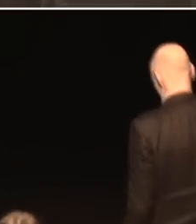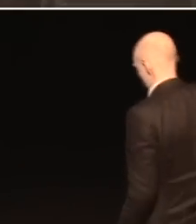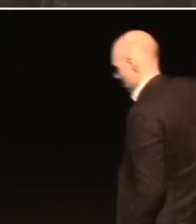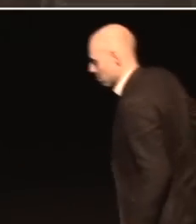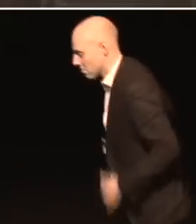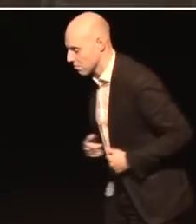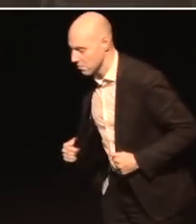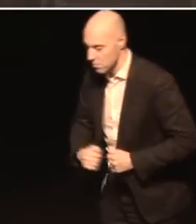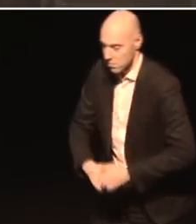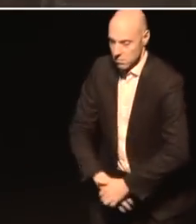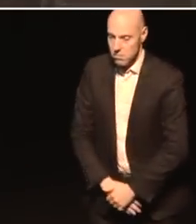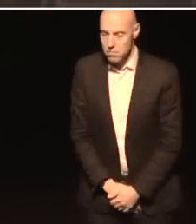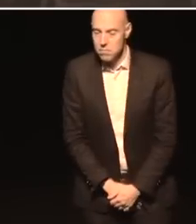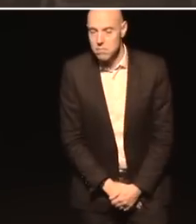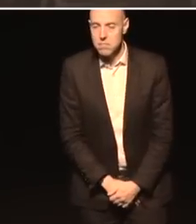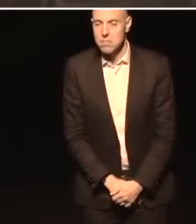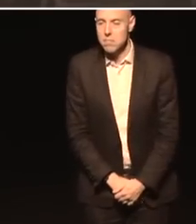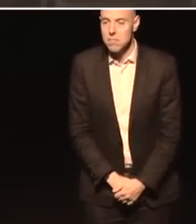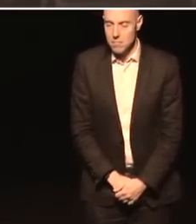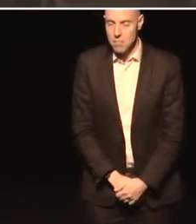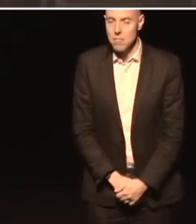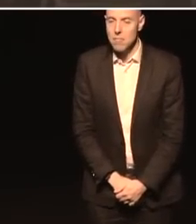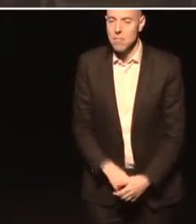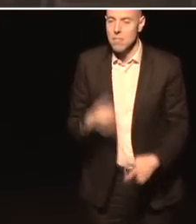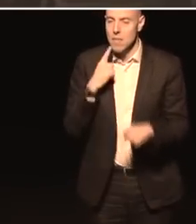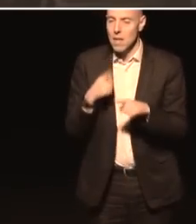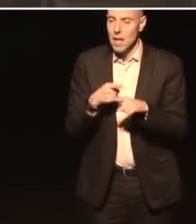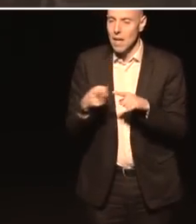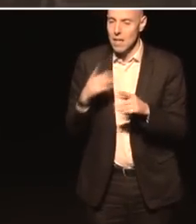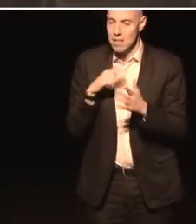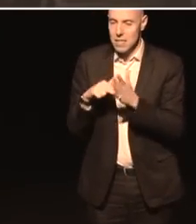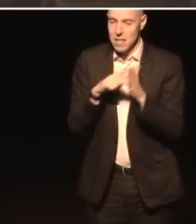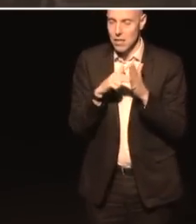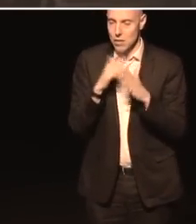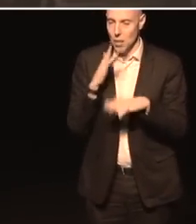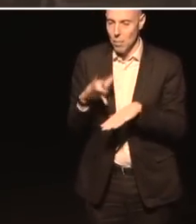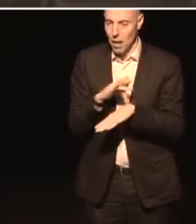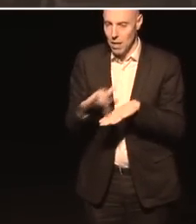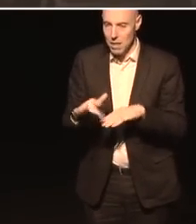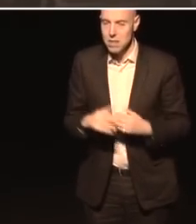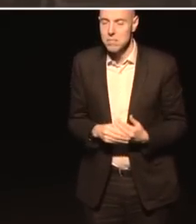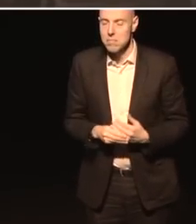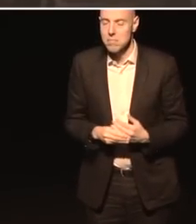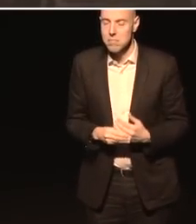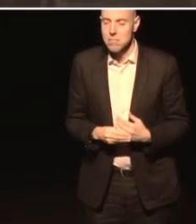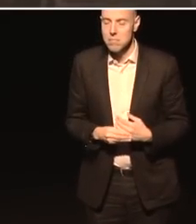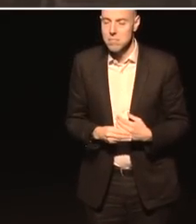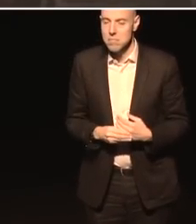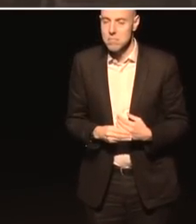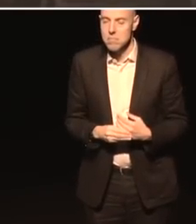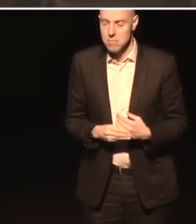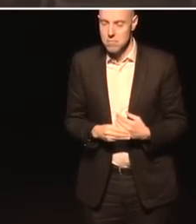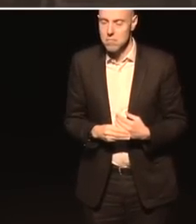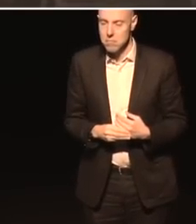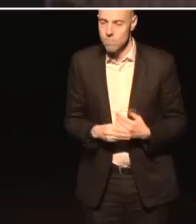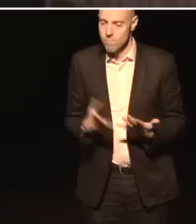For us, for English National Ballet, I think the diversity challenge is